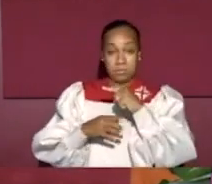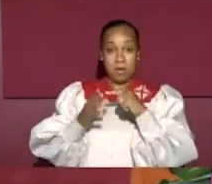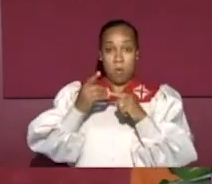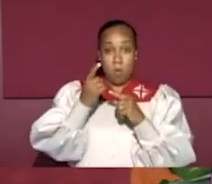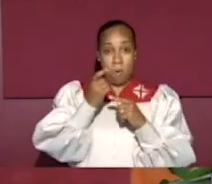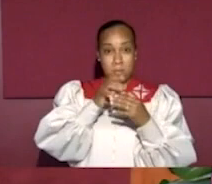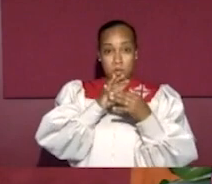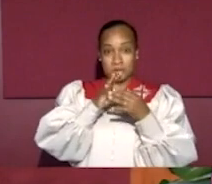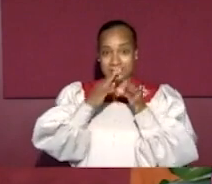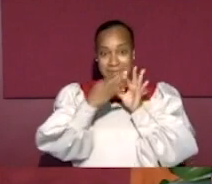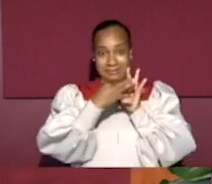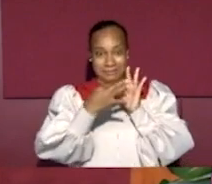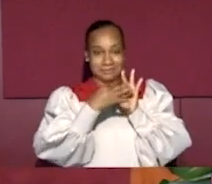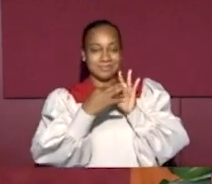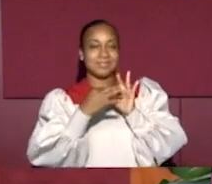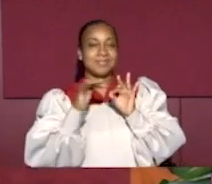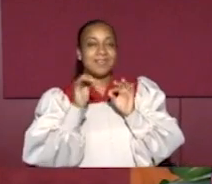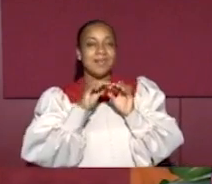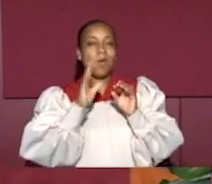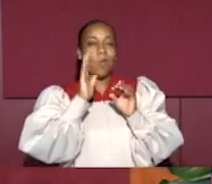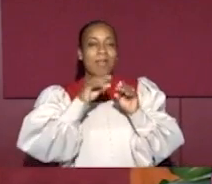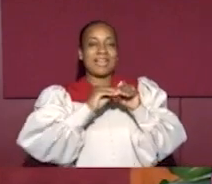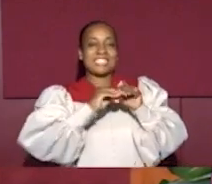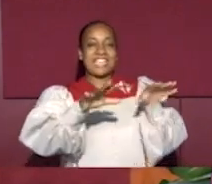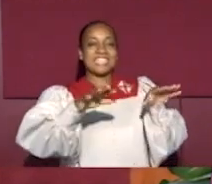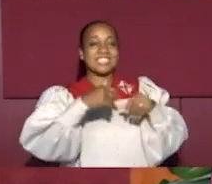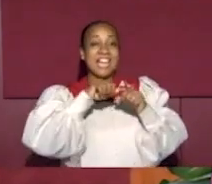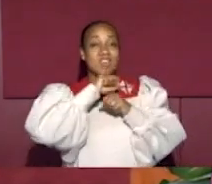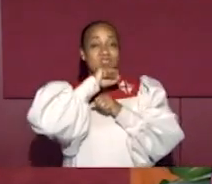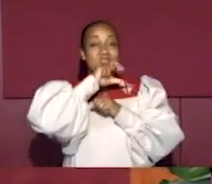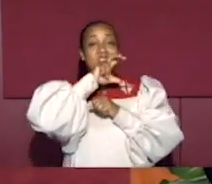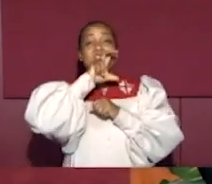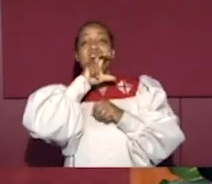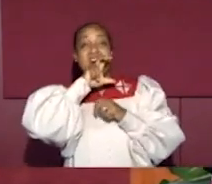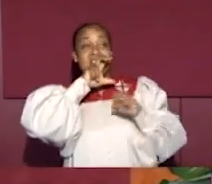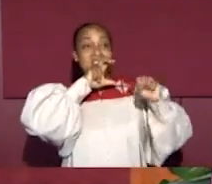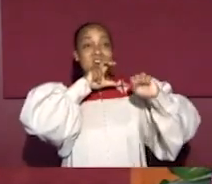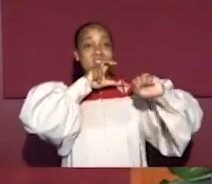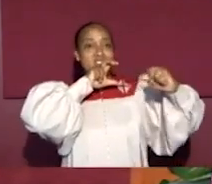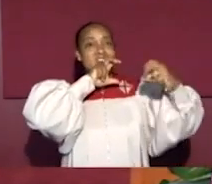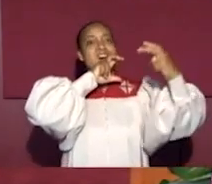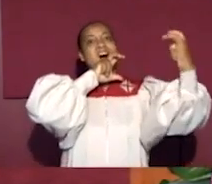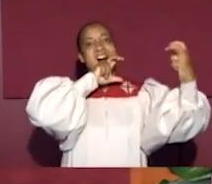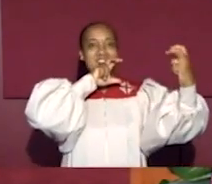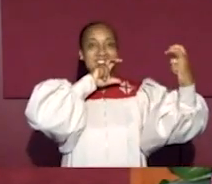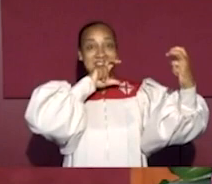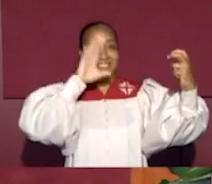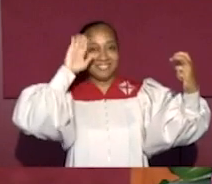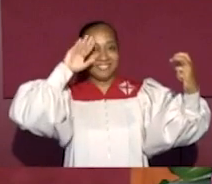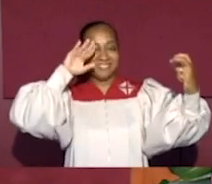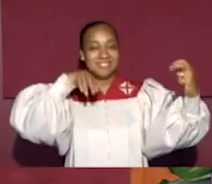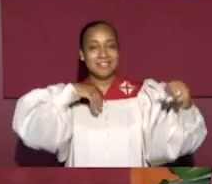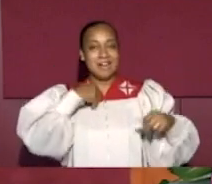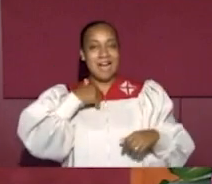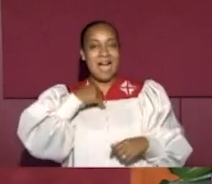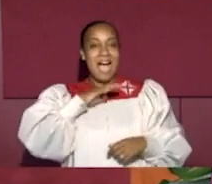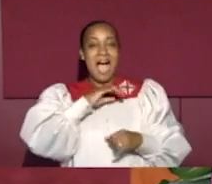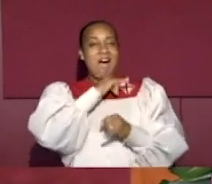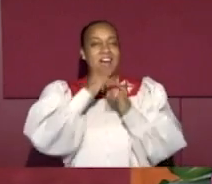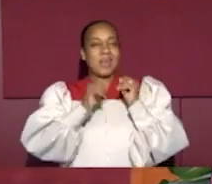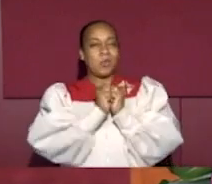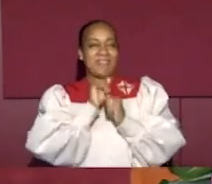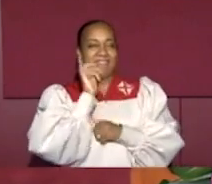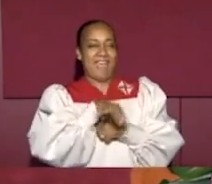one more sentence is contagious. It's like yawning. You know, once you yawn, then the other person yawns. You know, well, I'll just end with